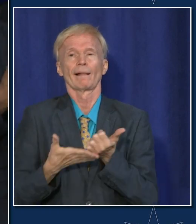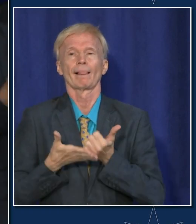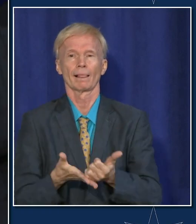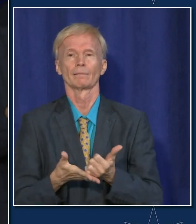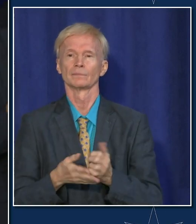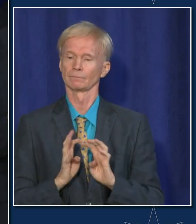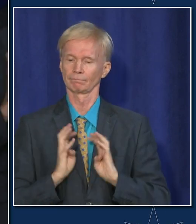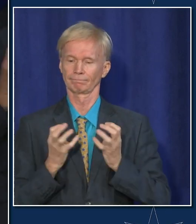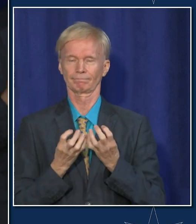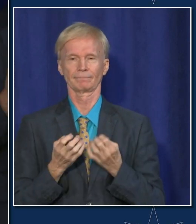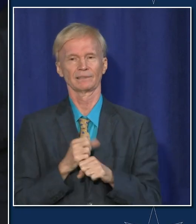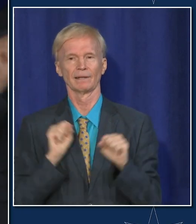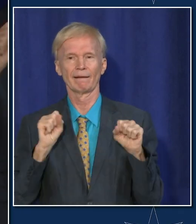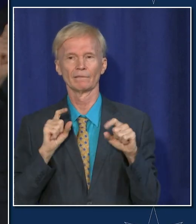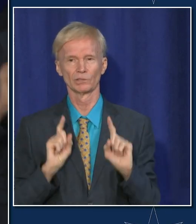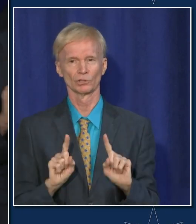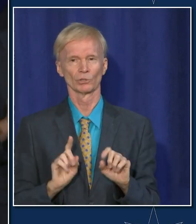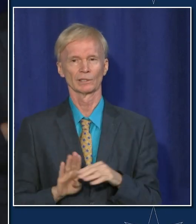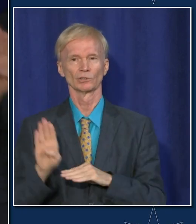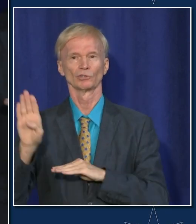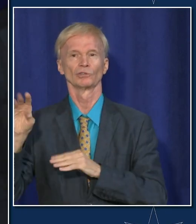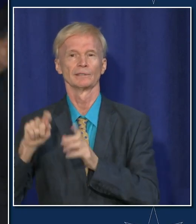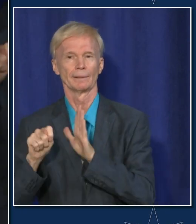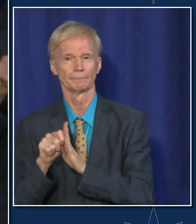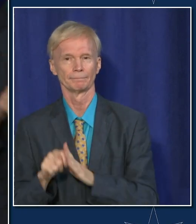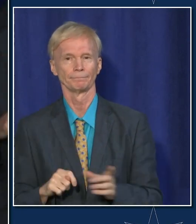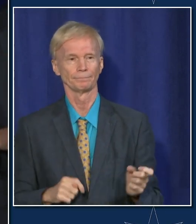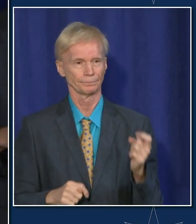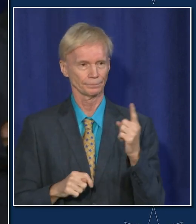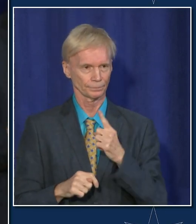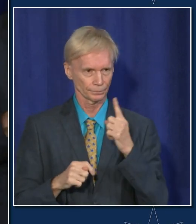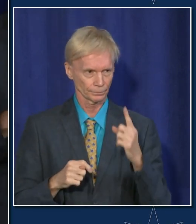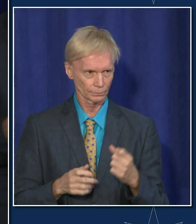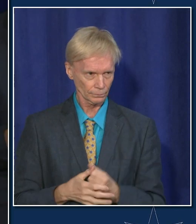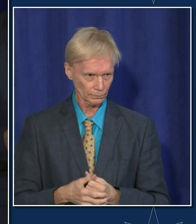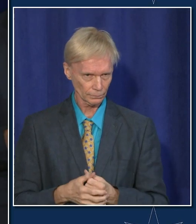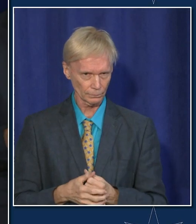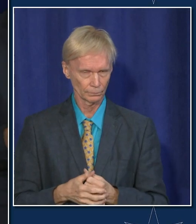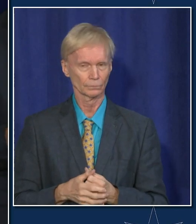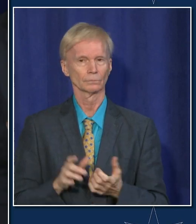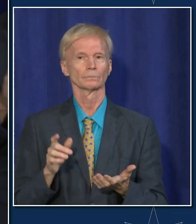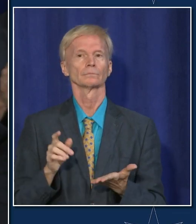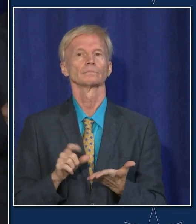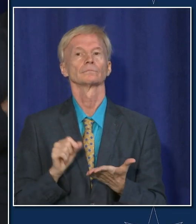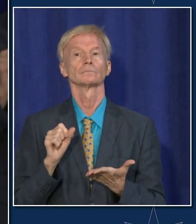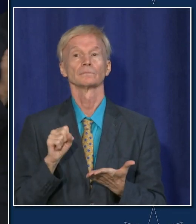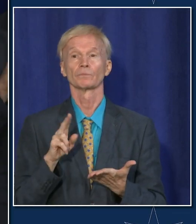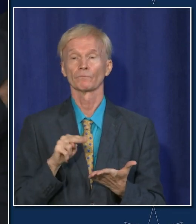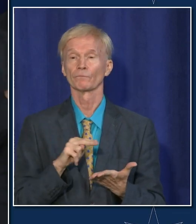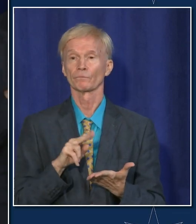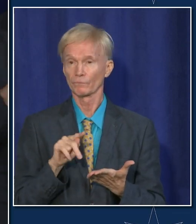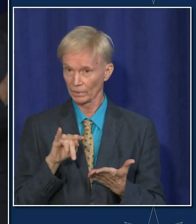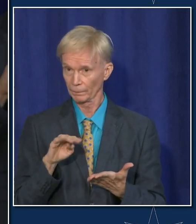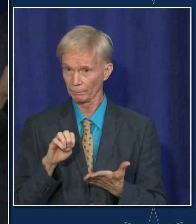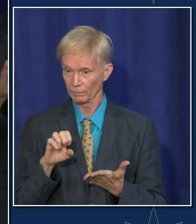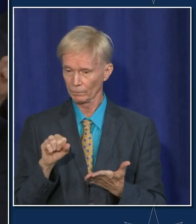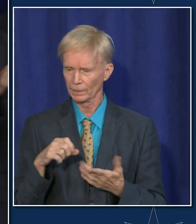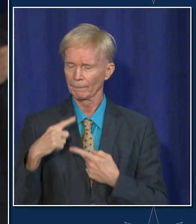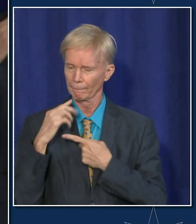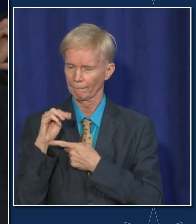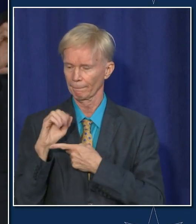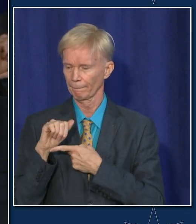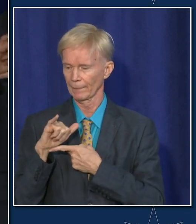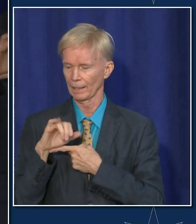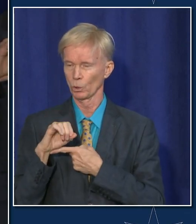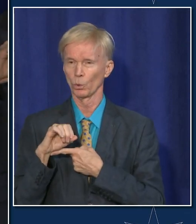settings as safe as they can be, especially during a surge. Dr. Ari Stefano, Esposito with the Sun-Times. Any thoughts on this Mayo Clinic study that shows